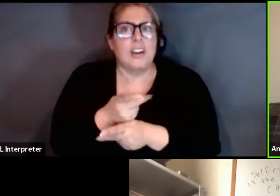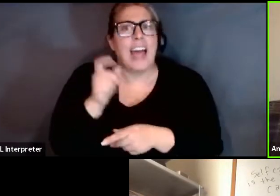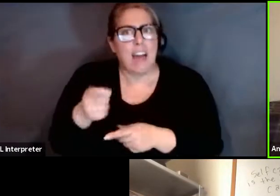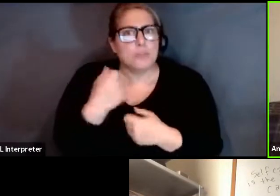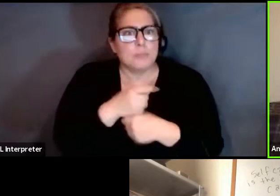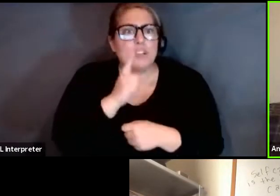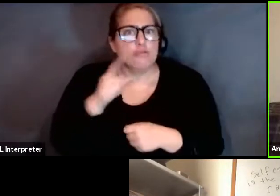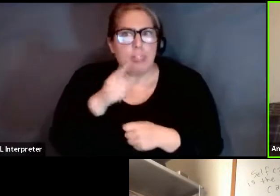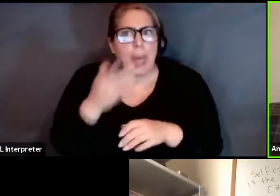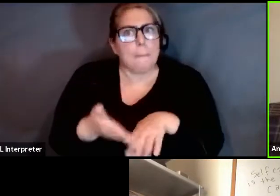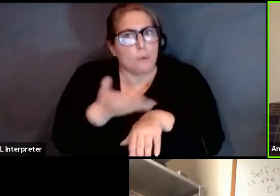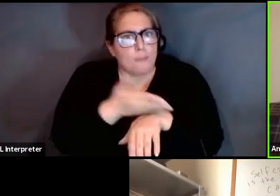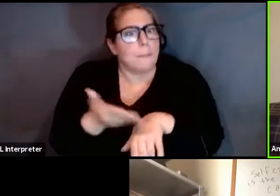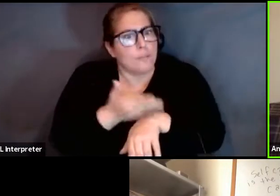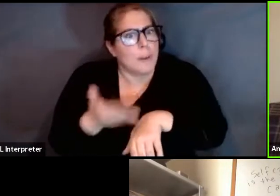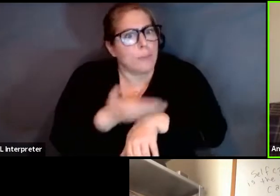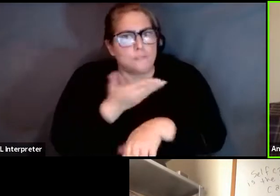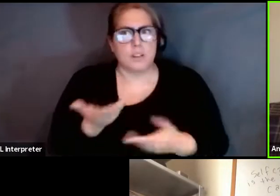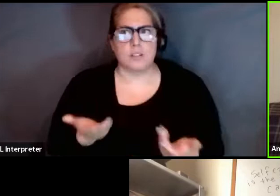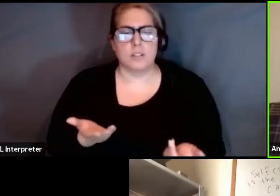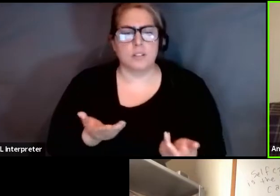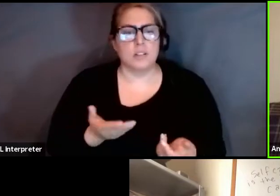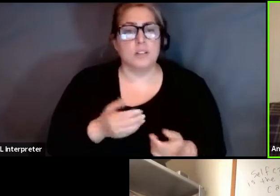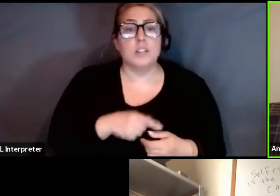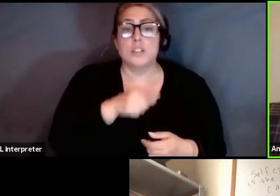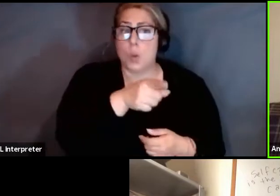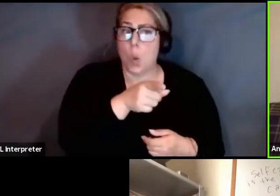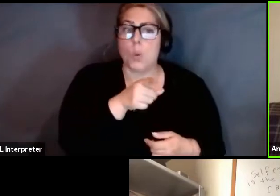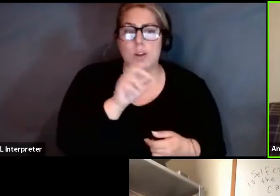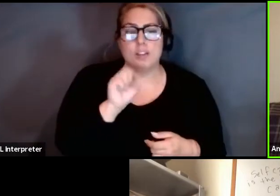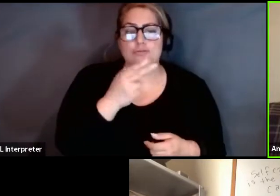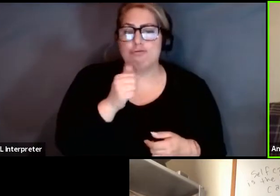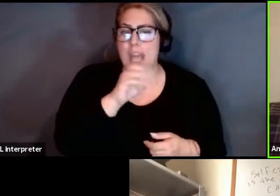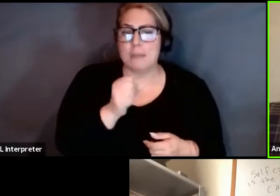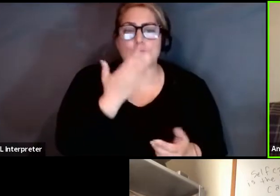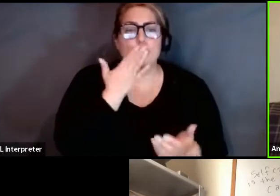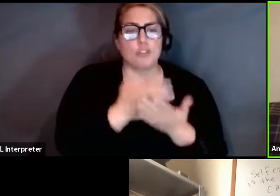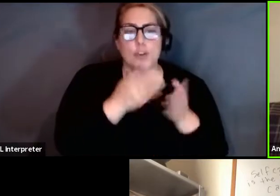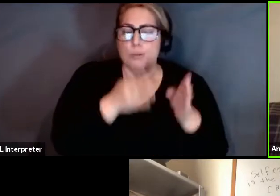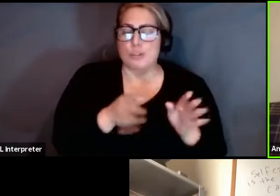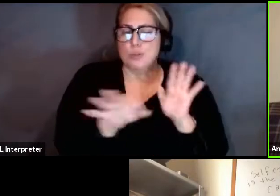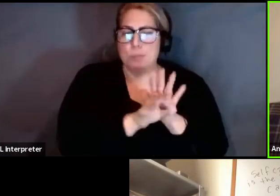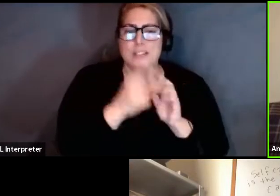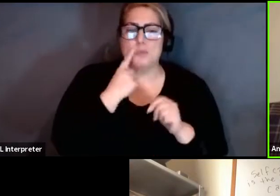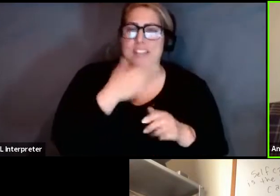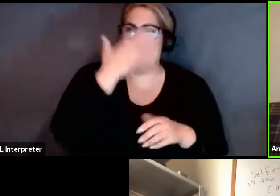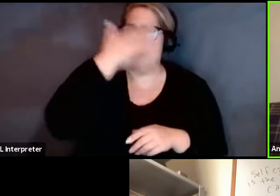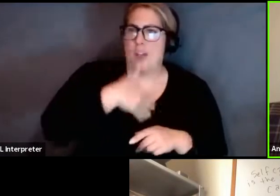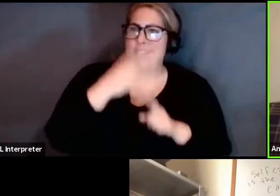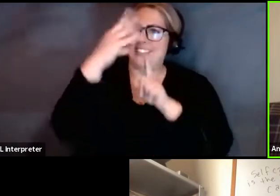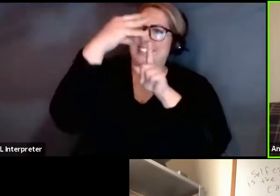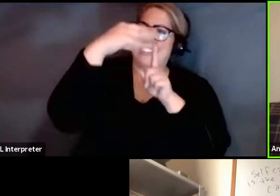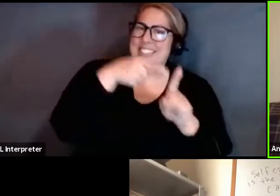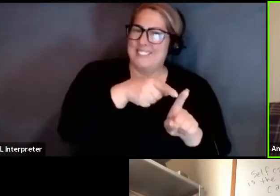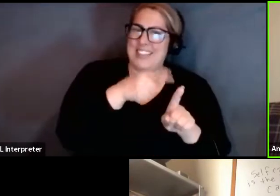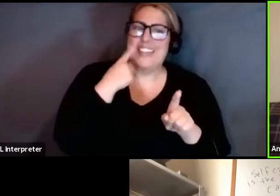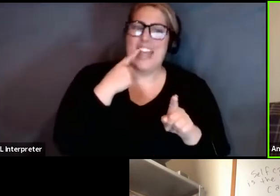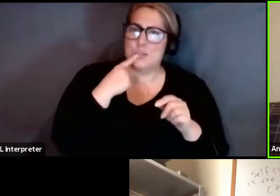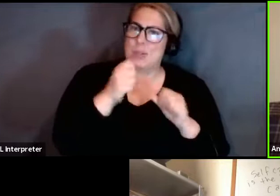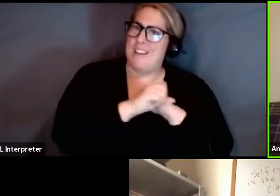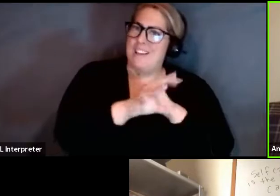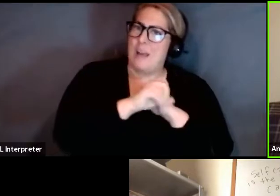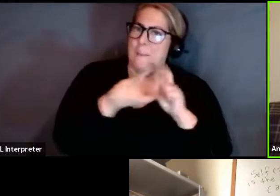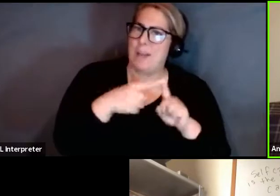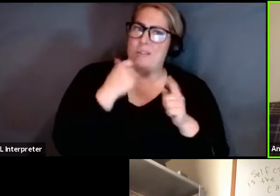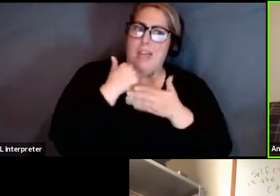wherever there is a candidate or a TV camera. Also with me, Nancy Young, who is the director